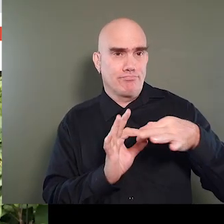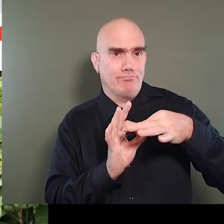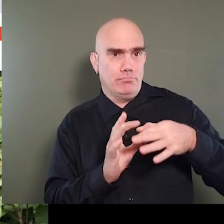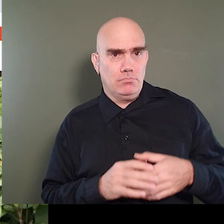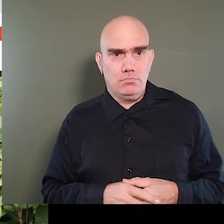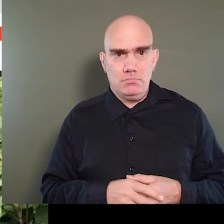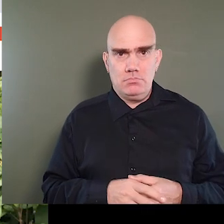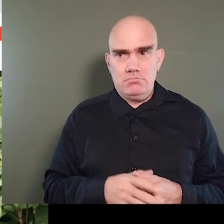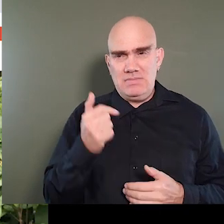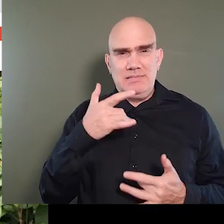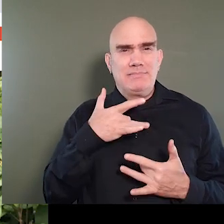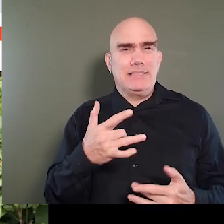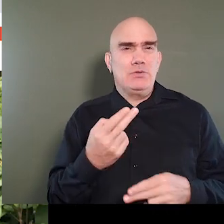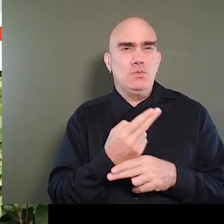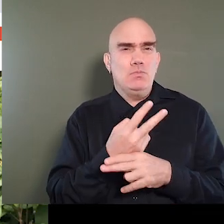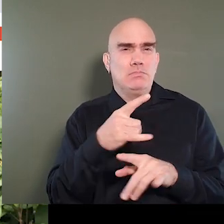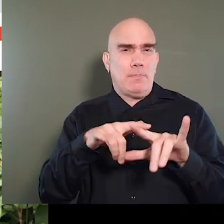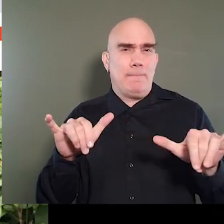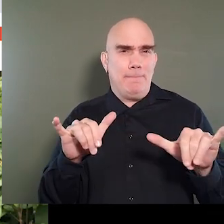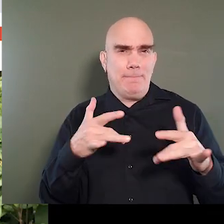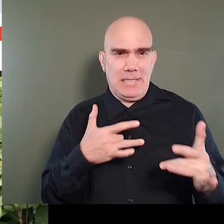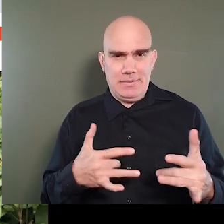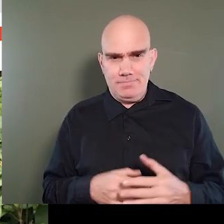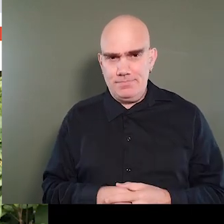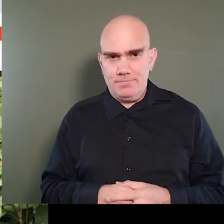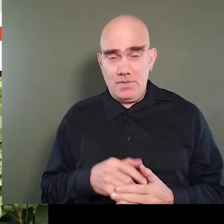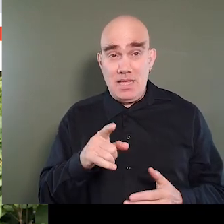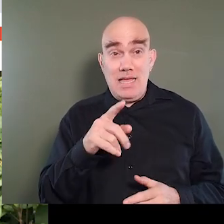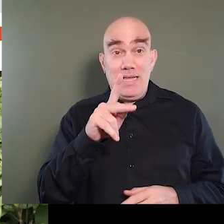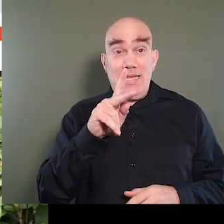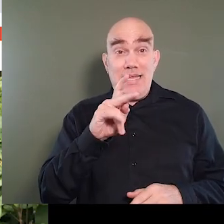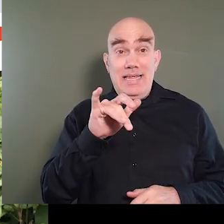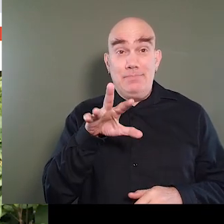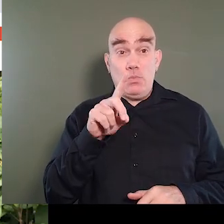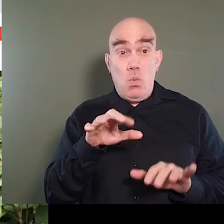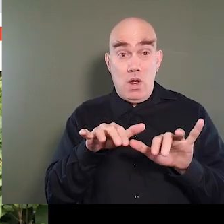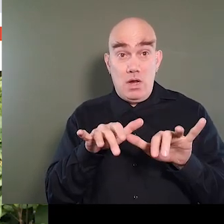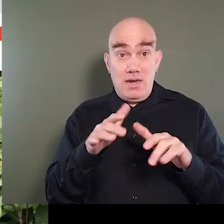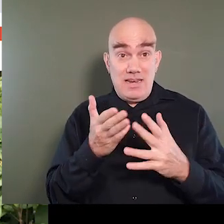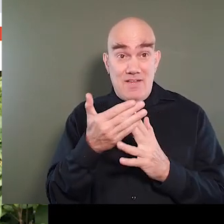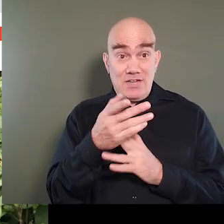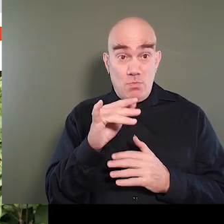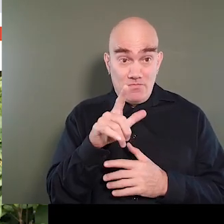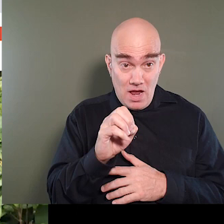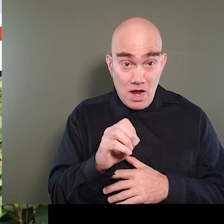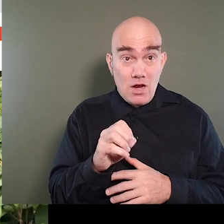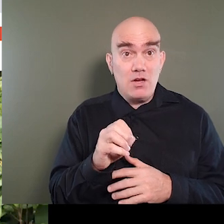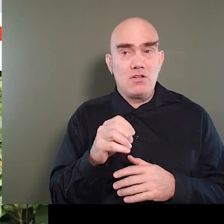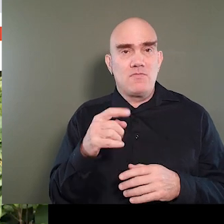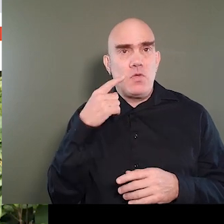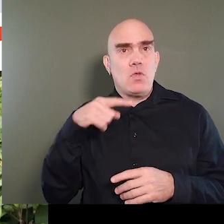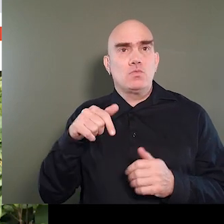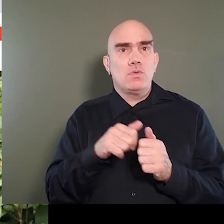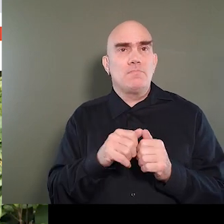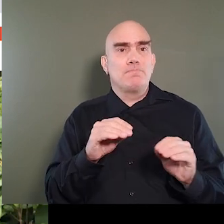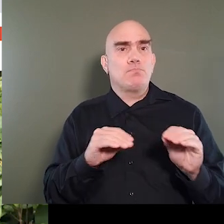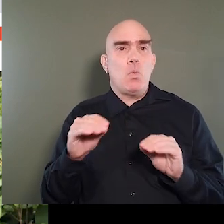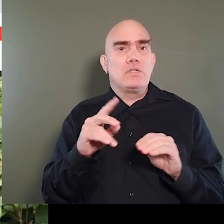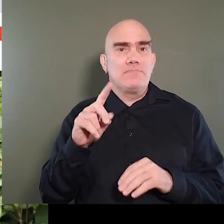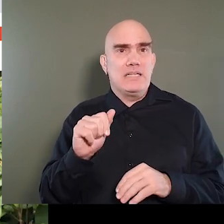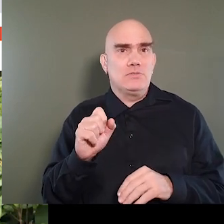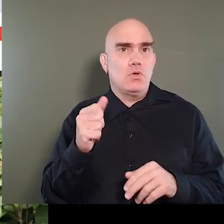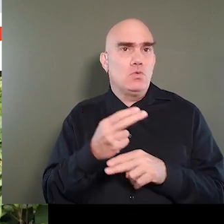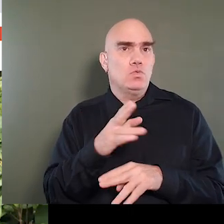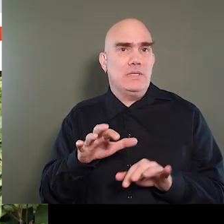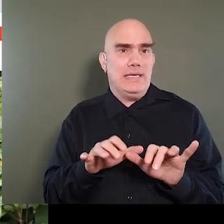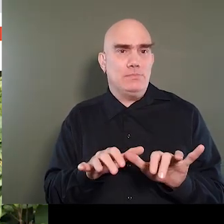are linked together as they're typically used in tandem. The keyboard navigation profile is intended for those with motor disabilities so that they can use their